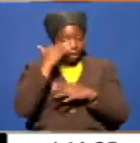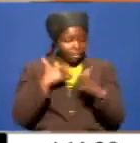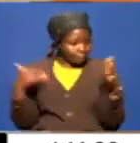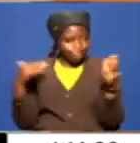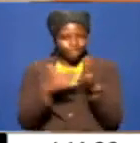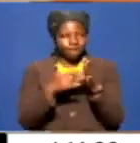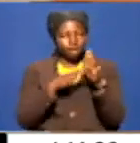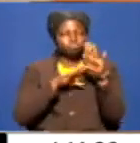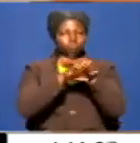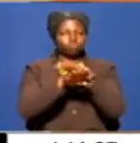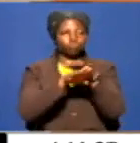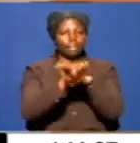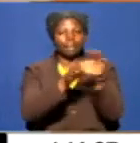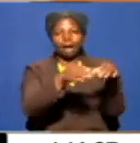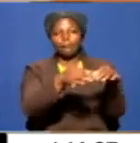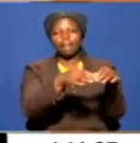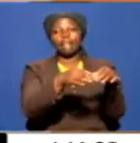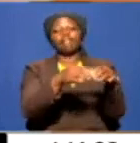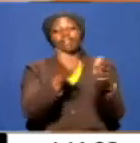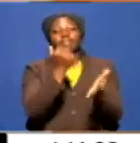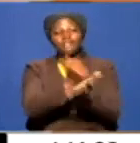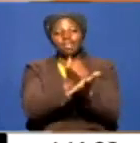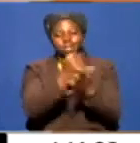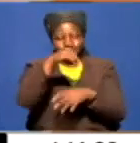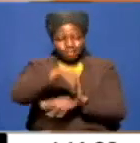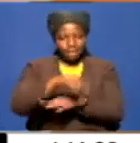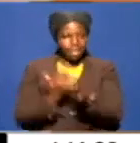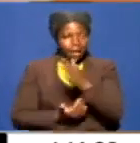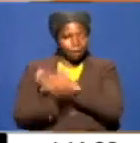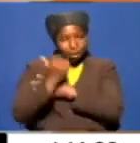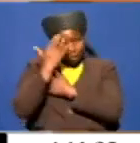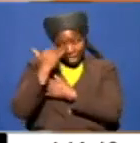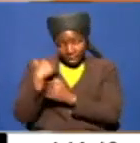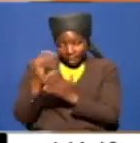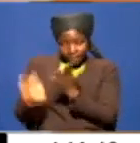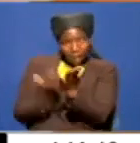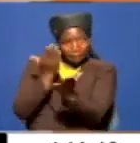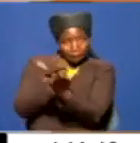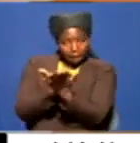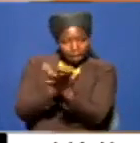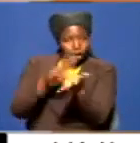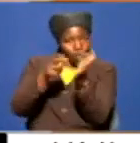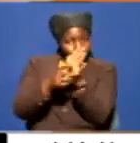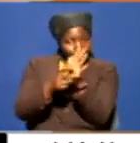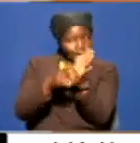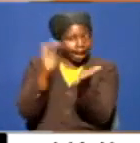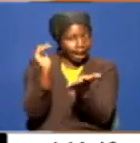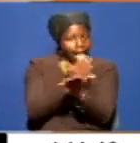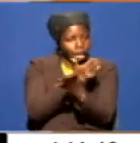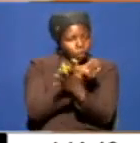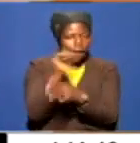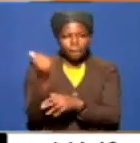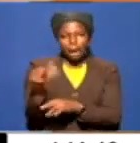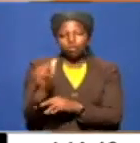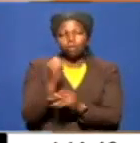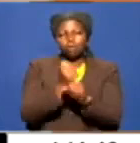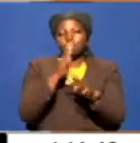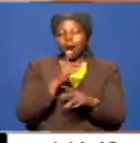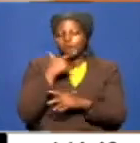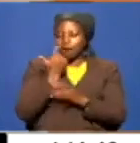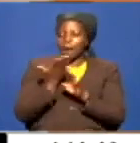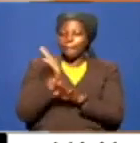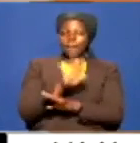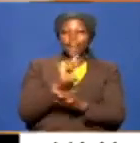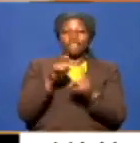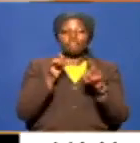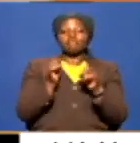premises this morning after they failed to reapply their contract for renewal. The workers, who had just returned from the December holidays, claimed